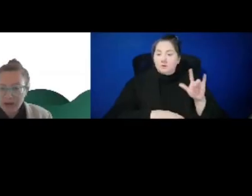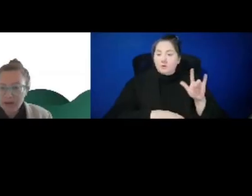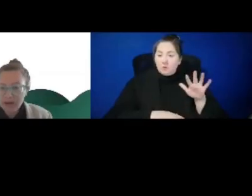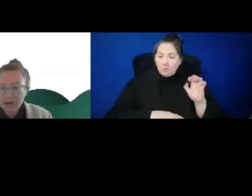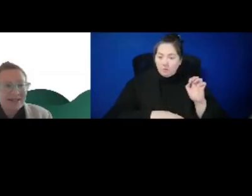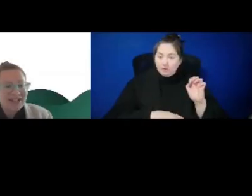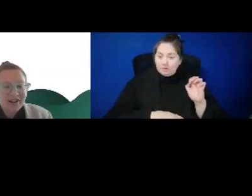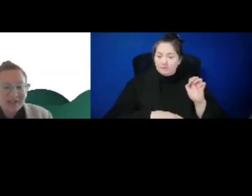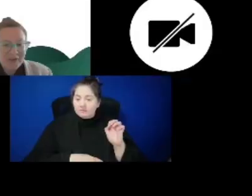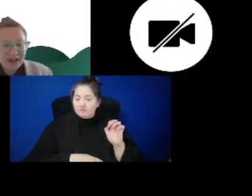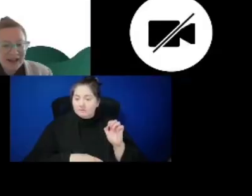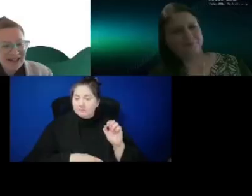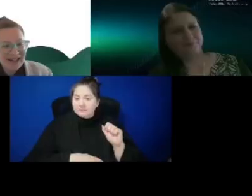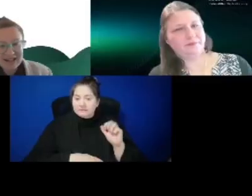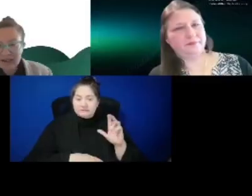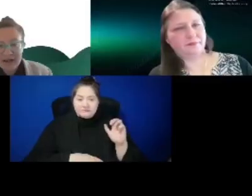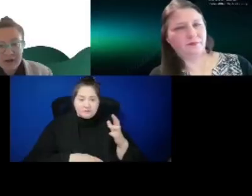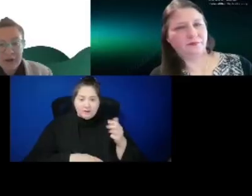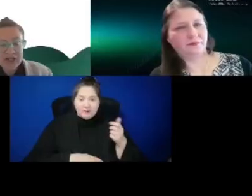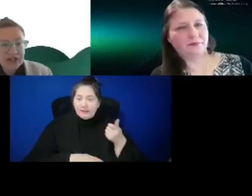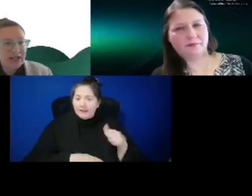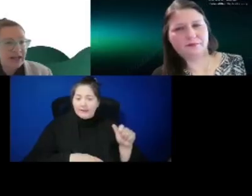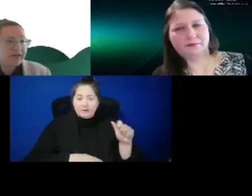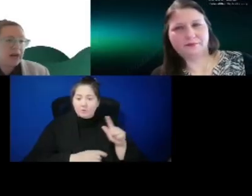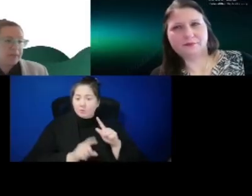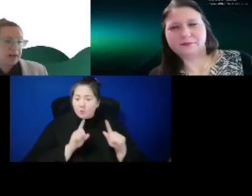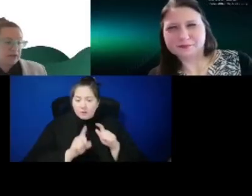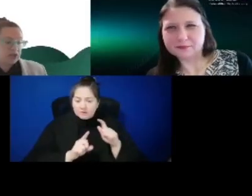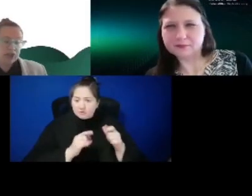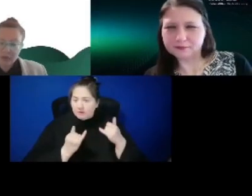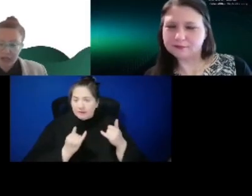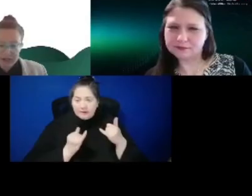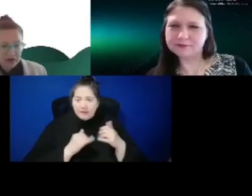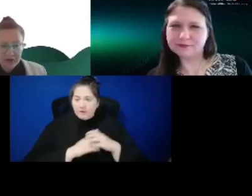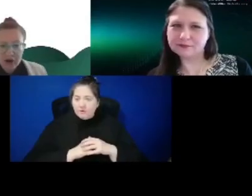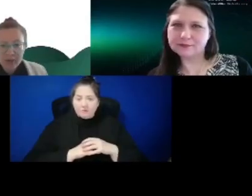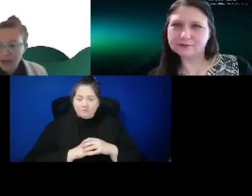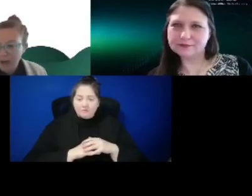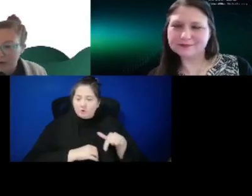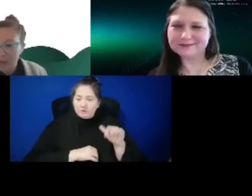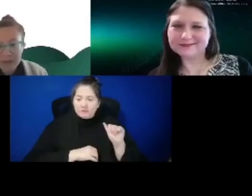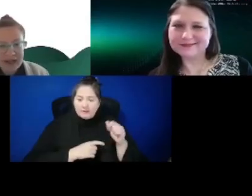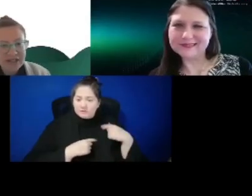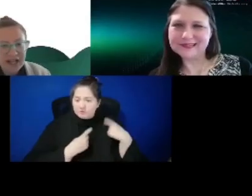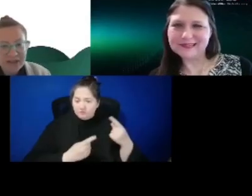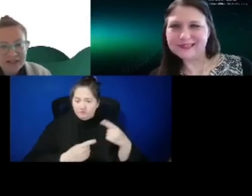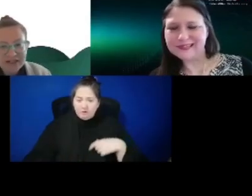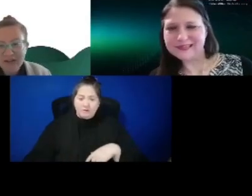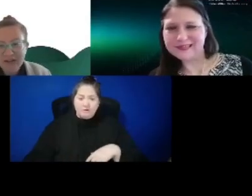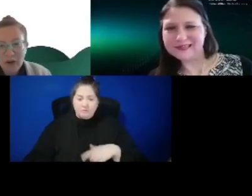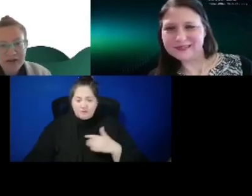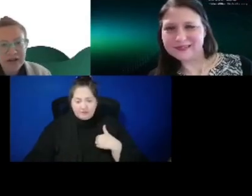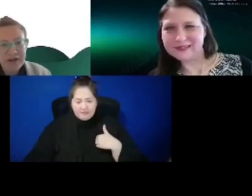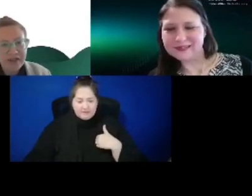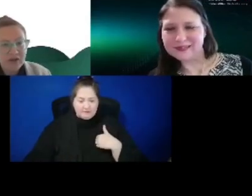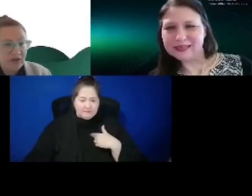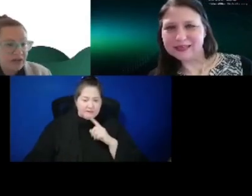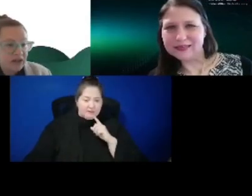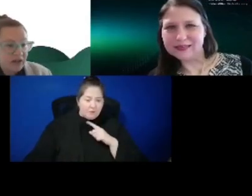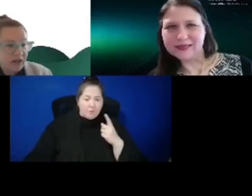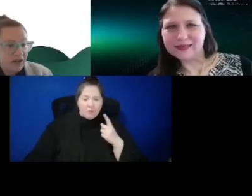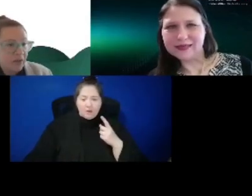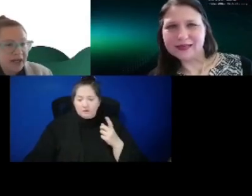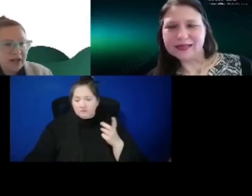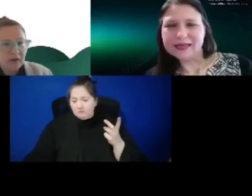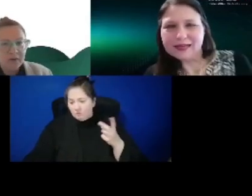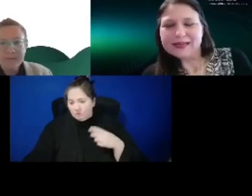I'd welcome Sarah, if there have been any questions that have come in to Q&A so far. We probably have time to take one of